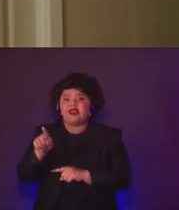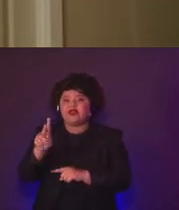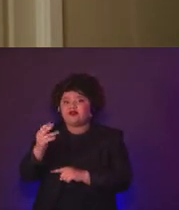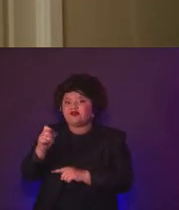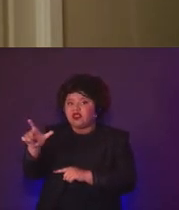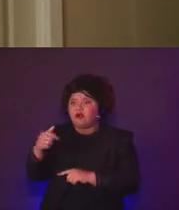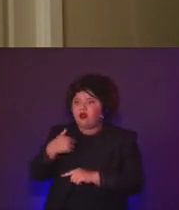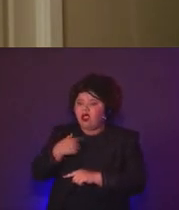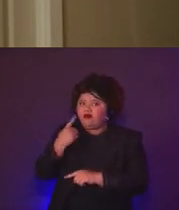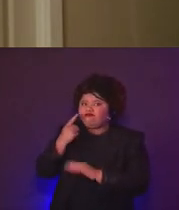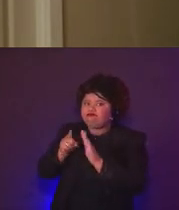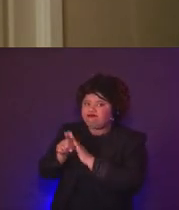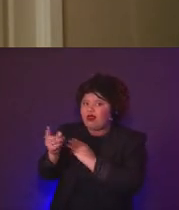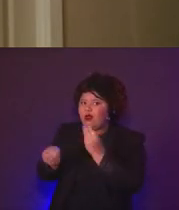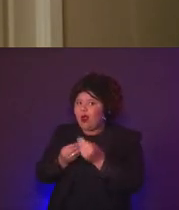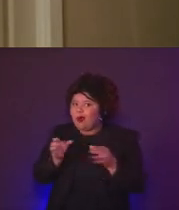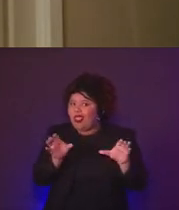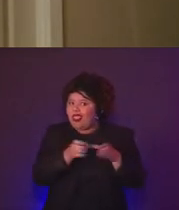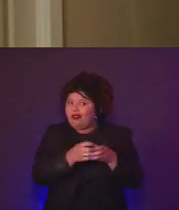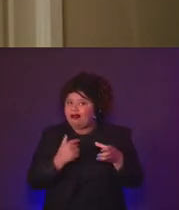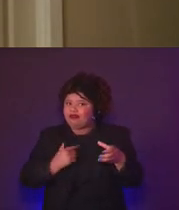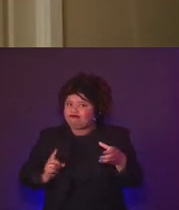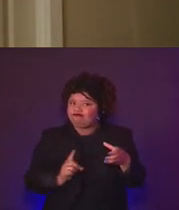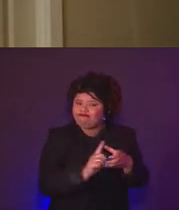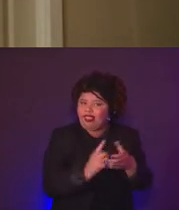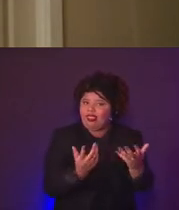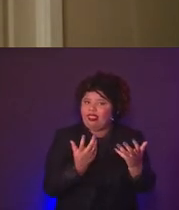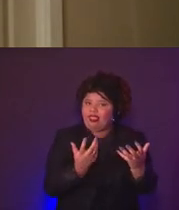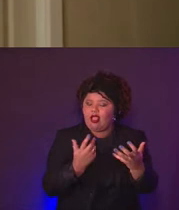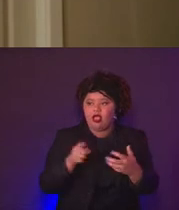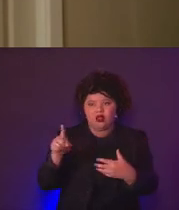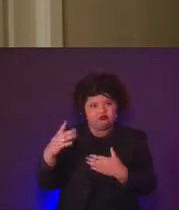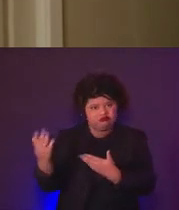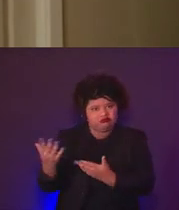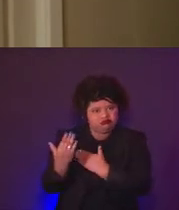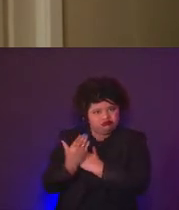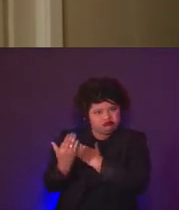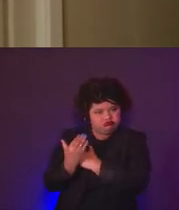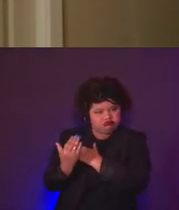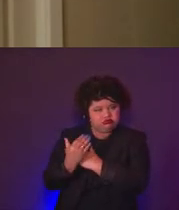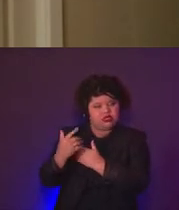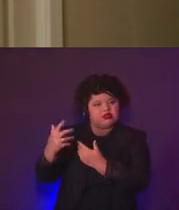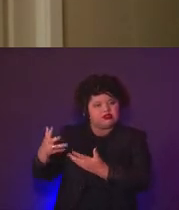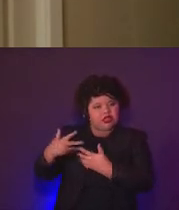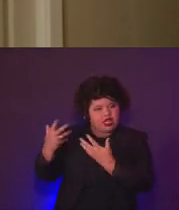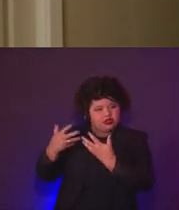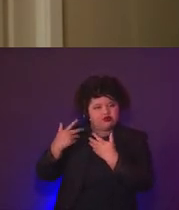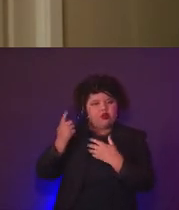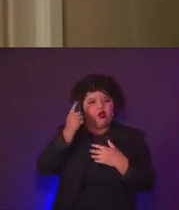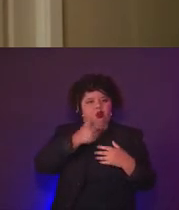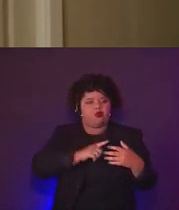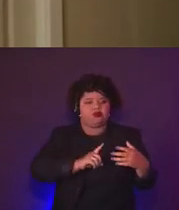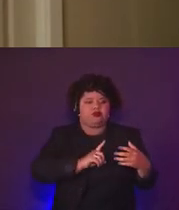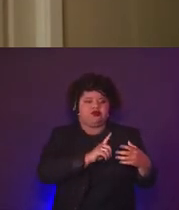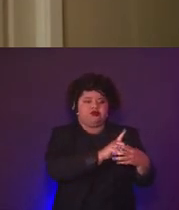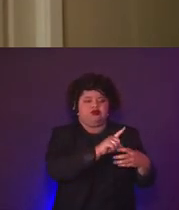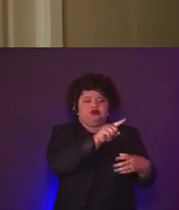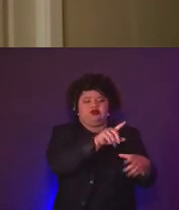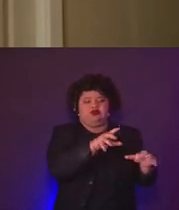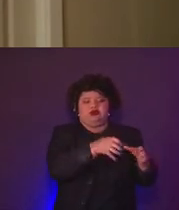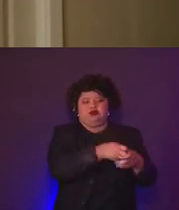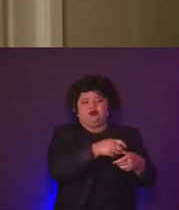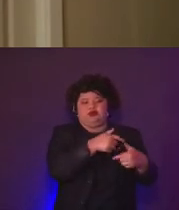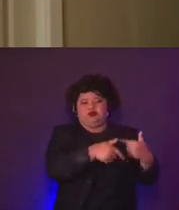get me admitted into an accelerated doctoral program at Chapel Hill. But I disappointed him by completely flunking the